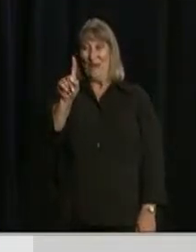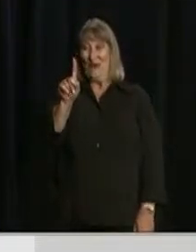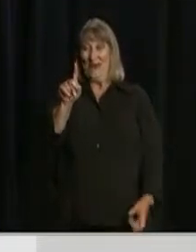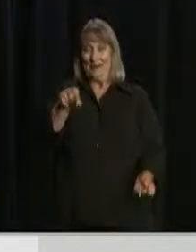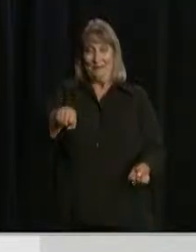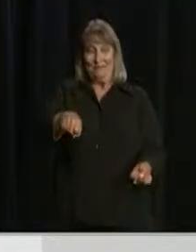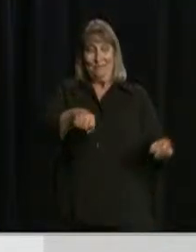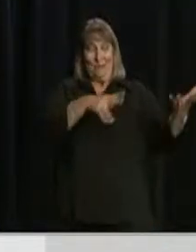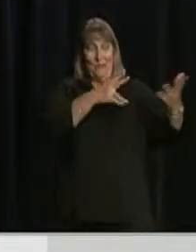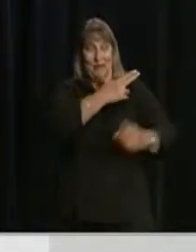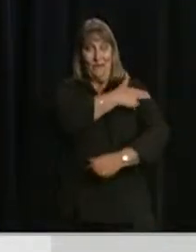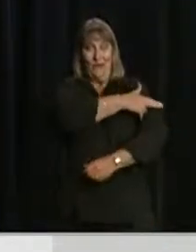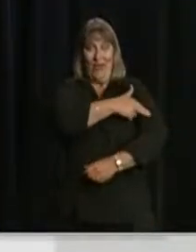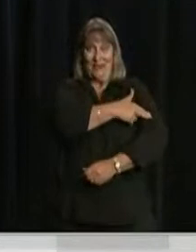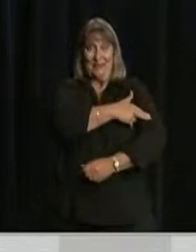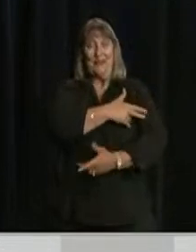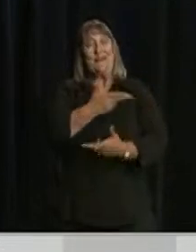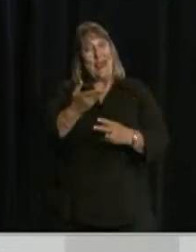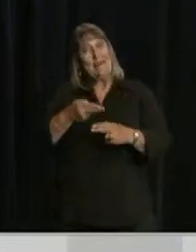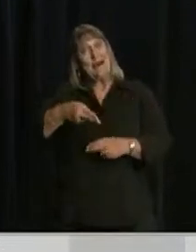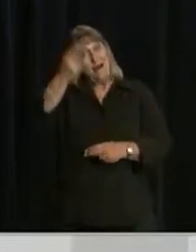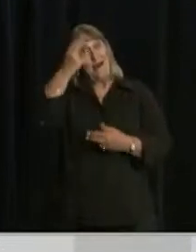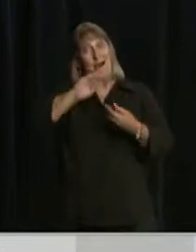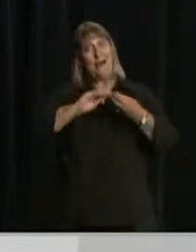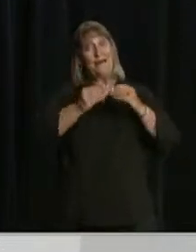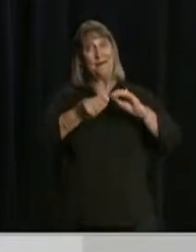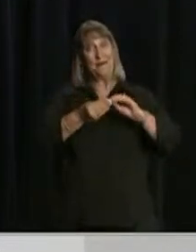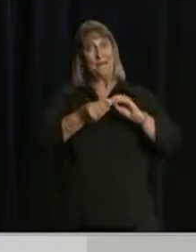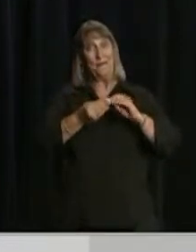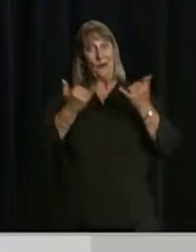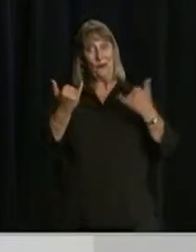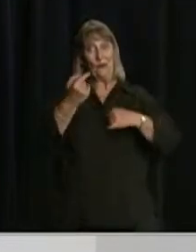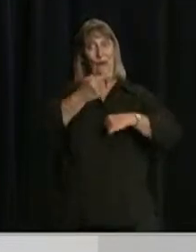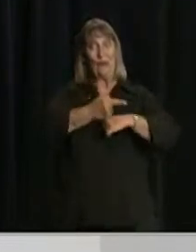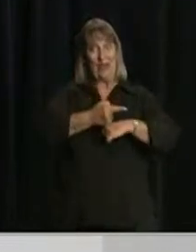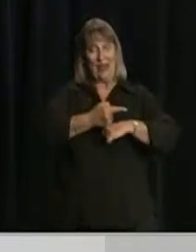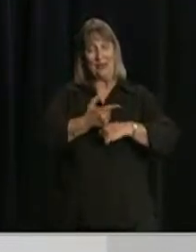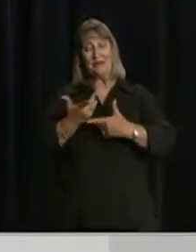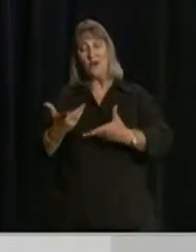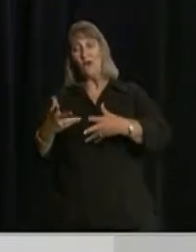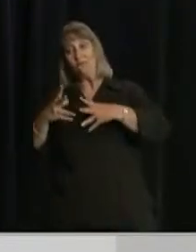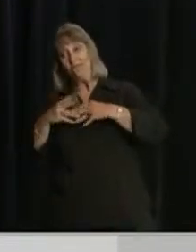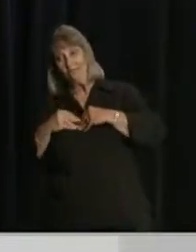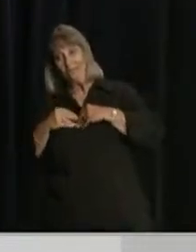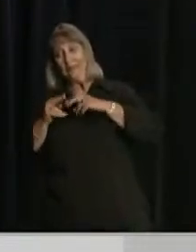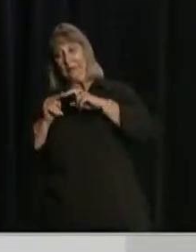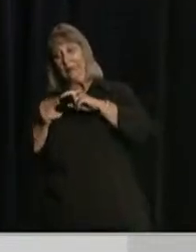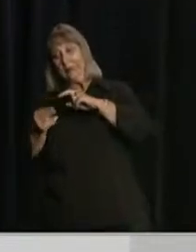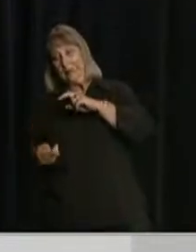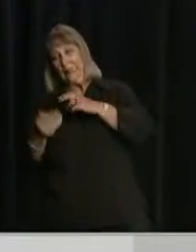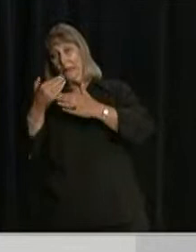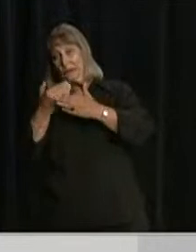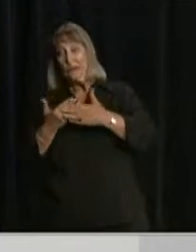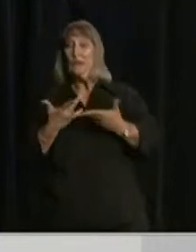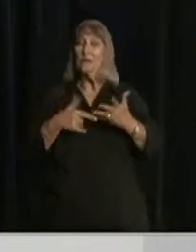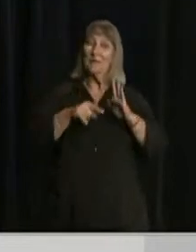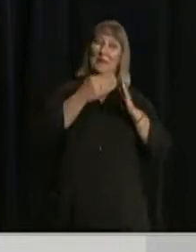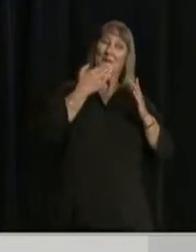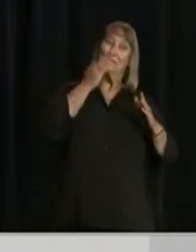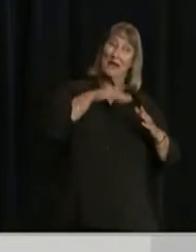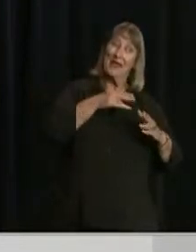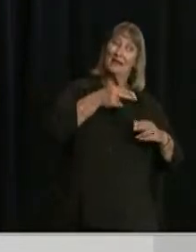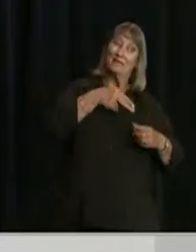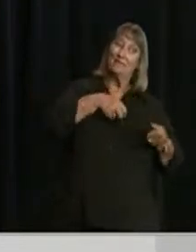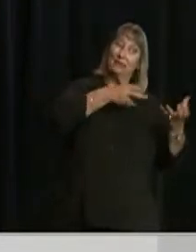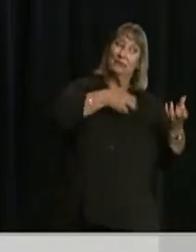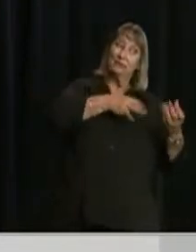24 hours. That is still a very high number. So keep that in mind. We take the good with the bad. Let's continue to do the things that we need to bring this